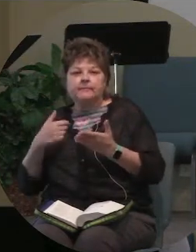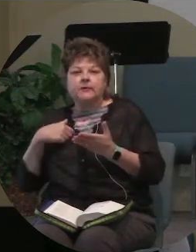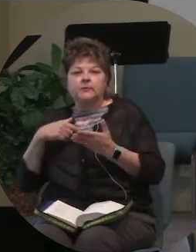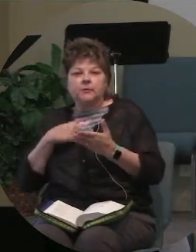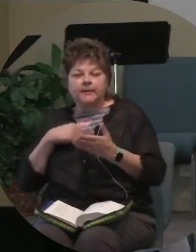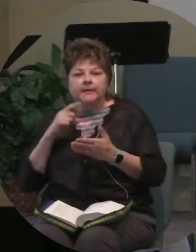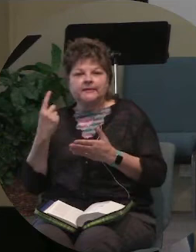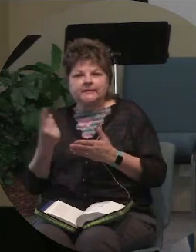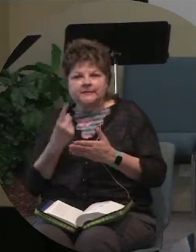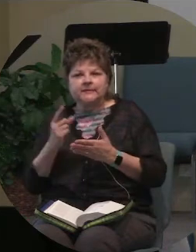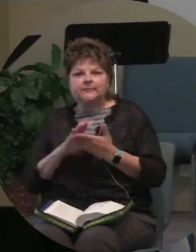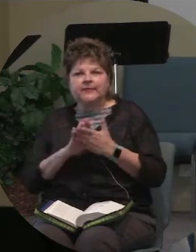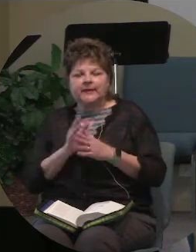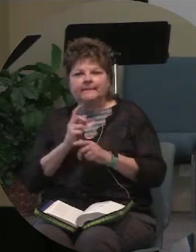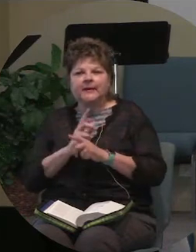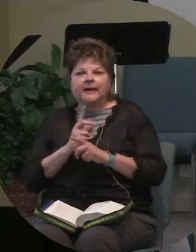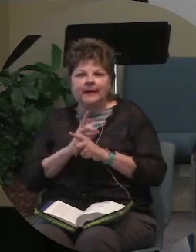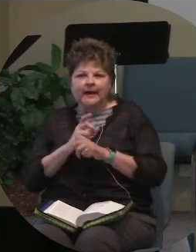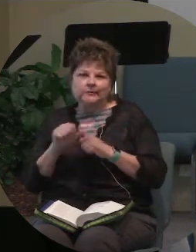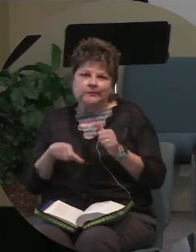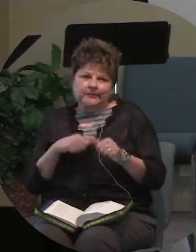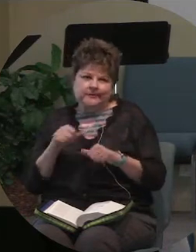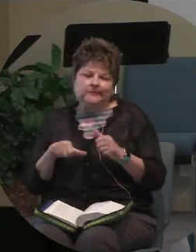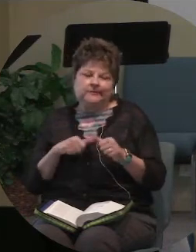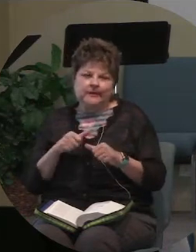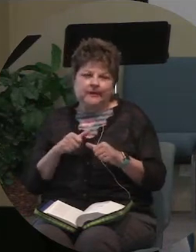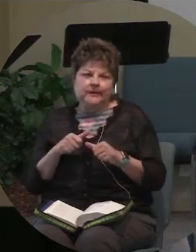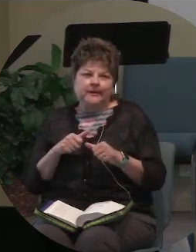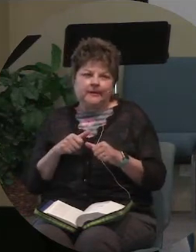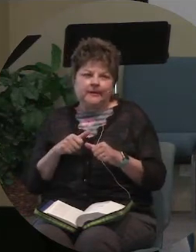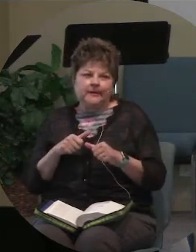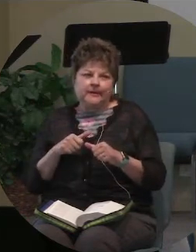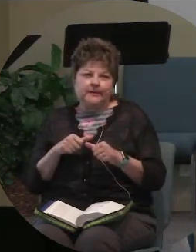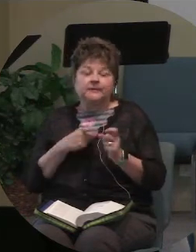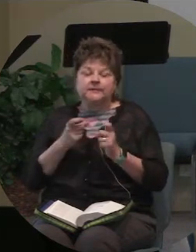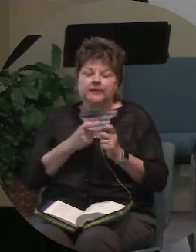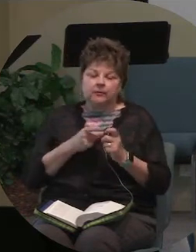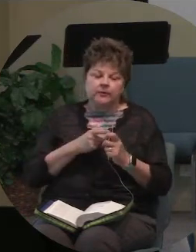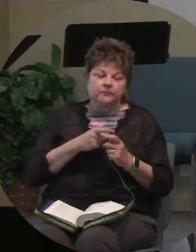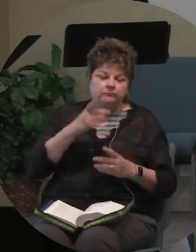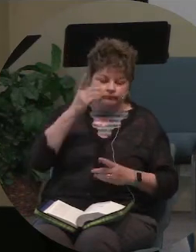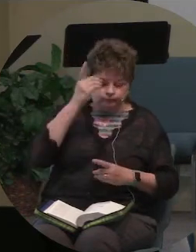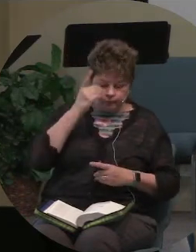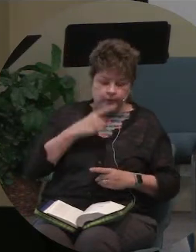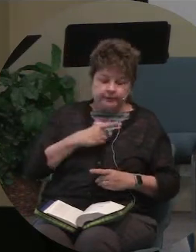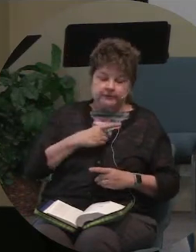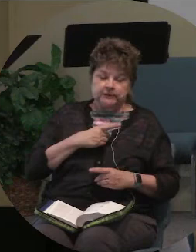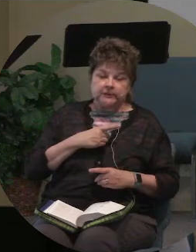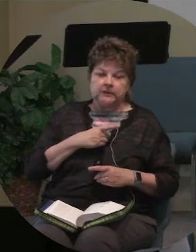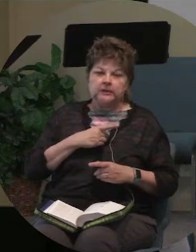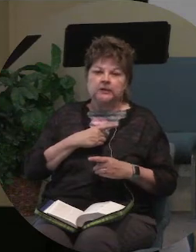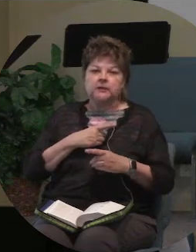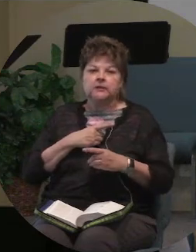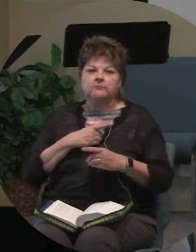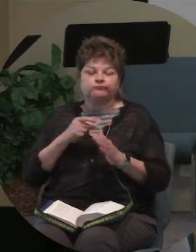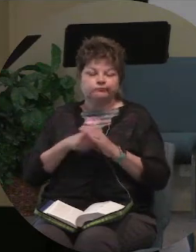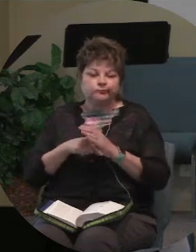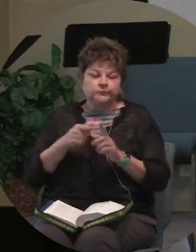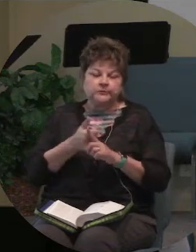kind to one another. She'd dealt with depression, suicidal